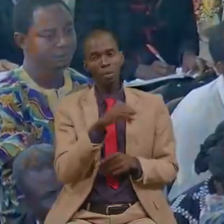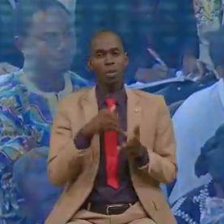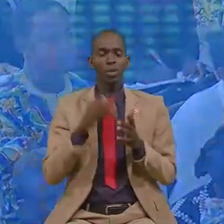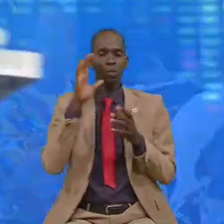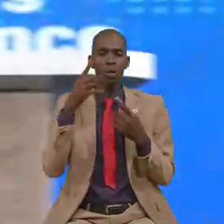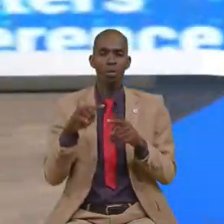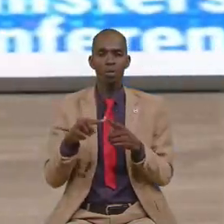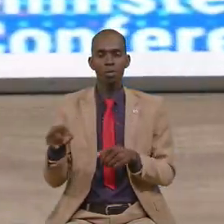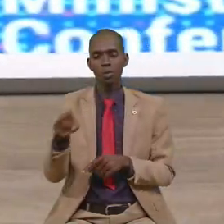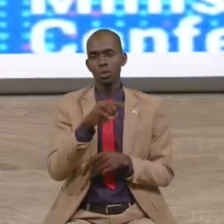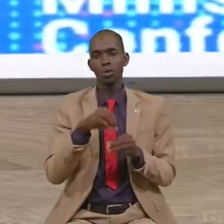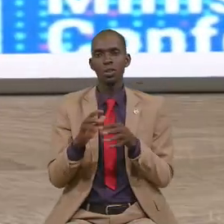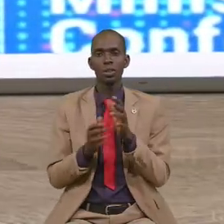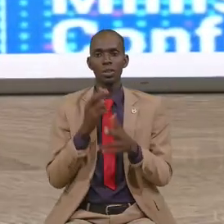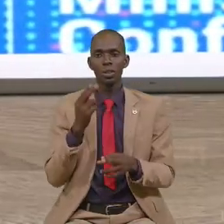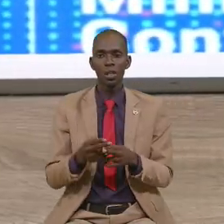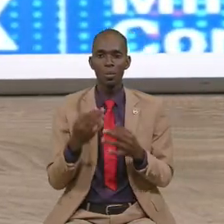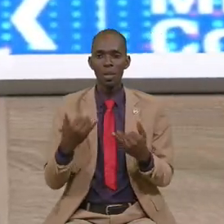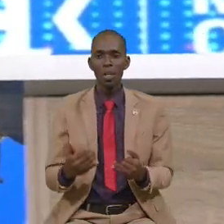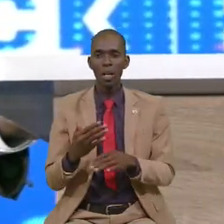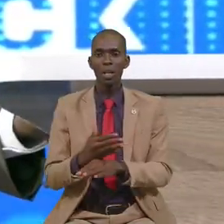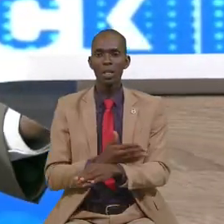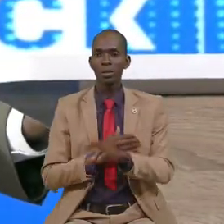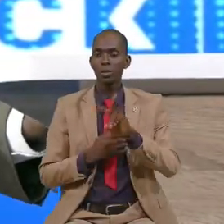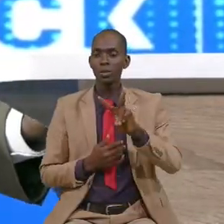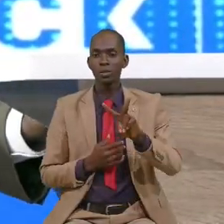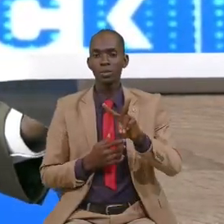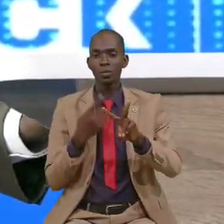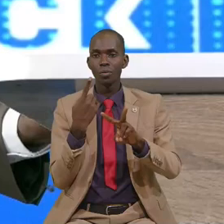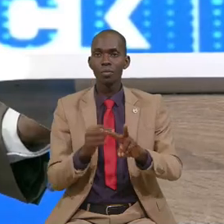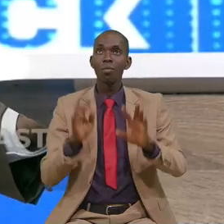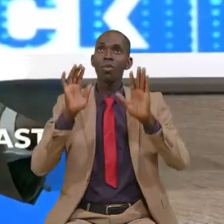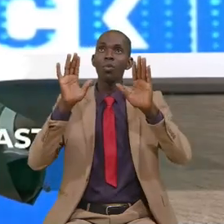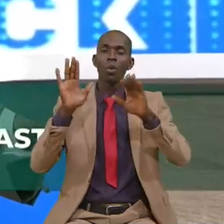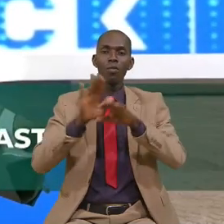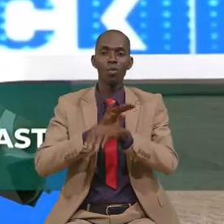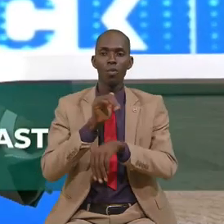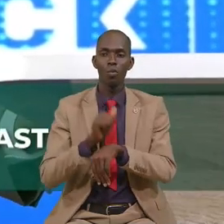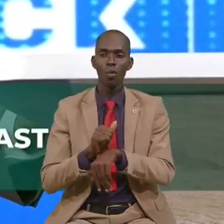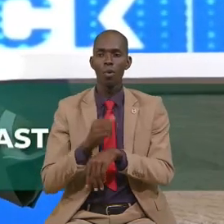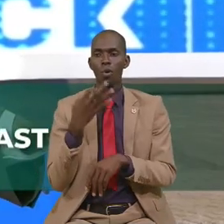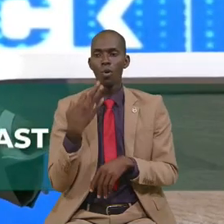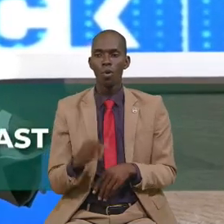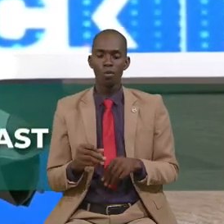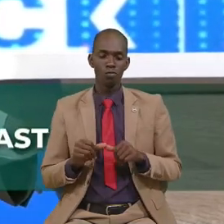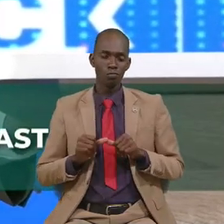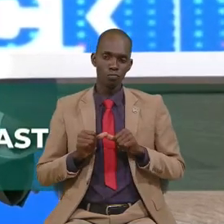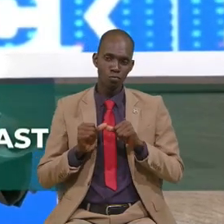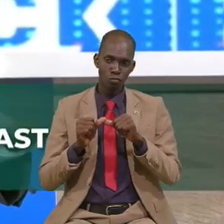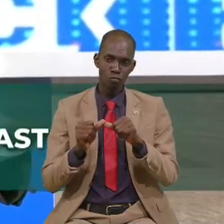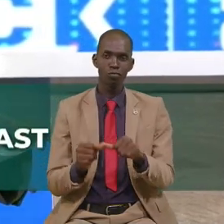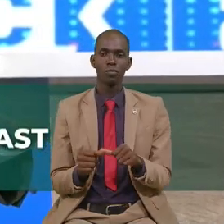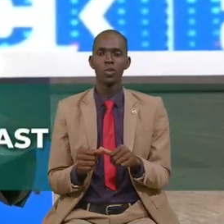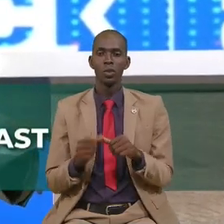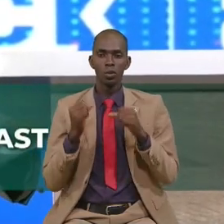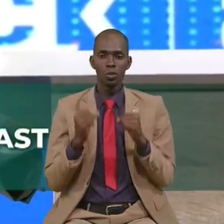Now coming to number two. Number two is the wonderful works of steadfast, the steadfast